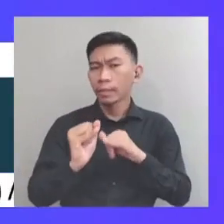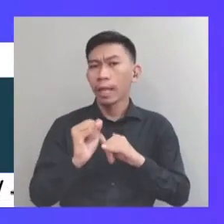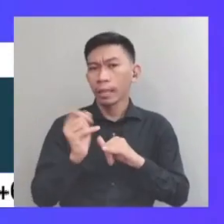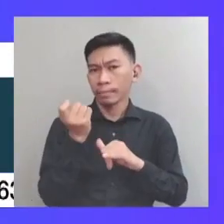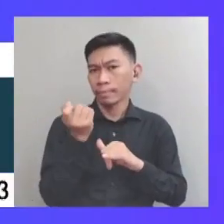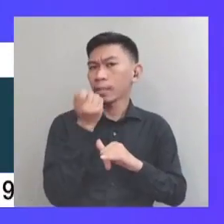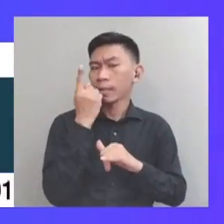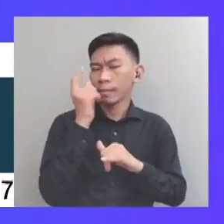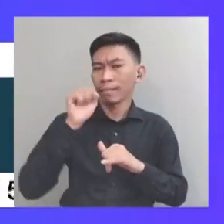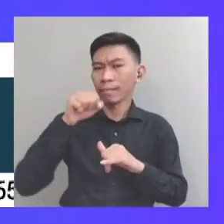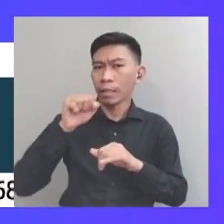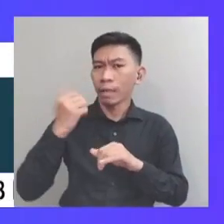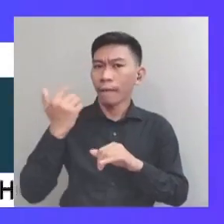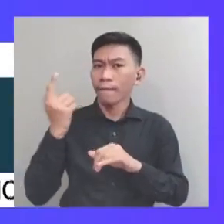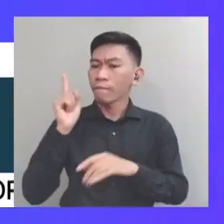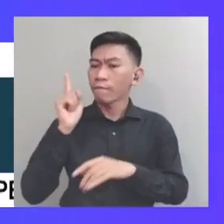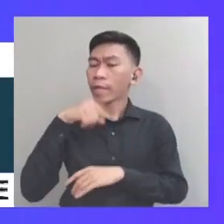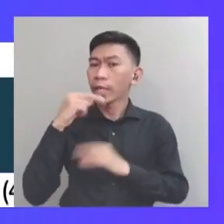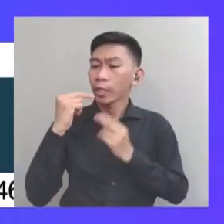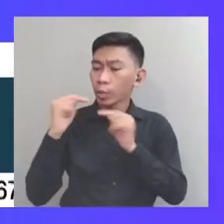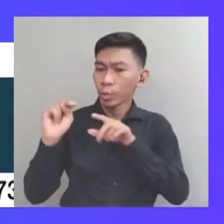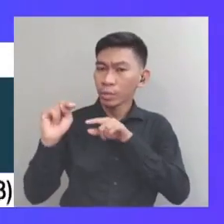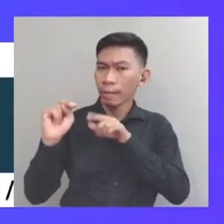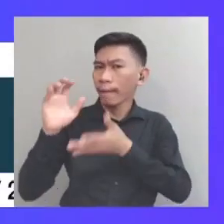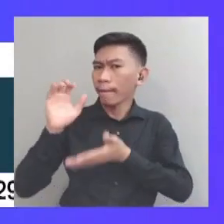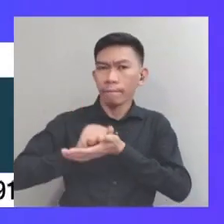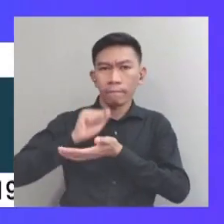no place in modern society.